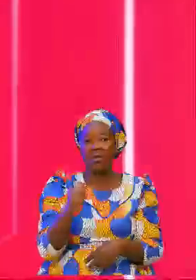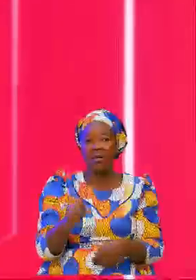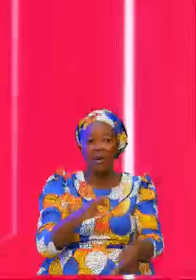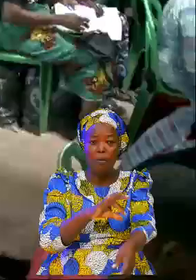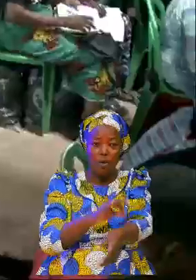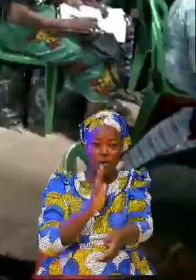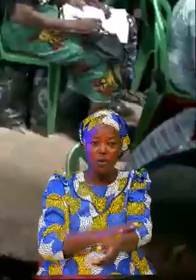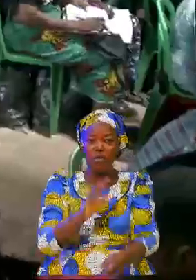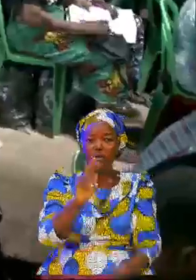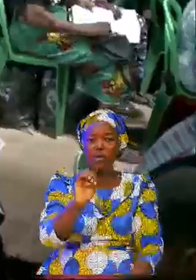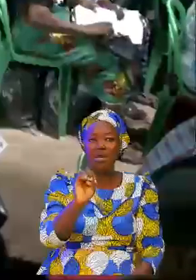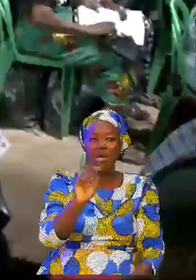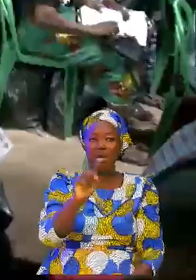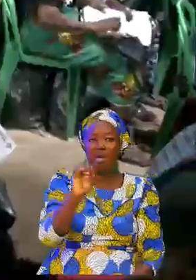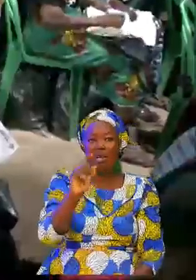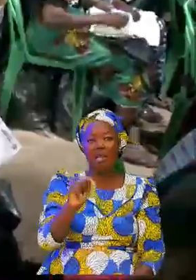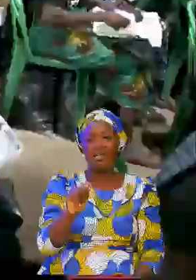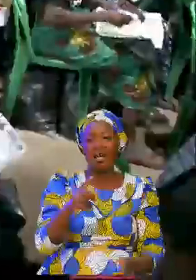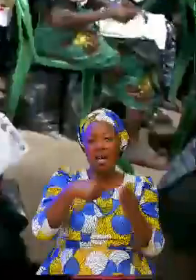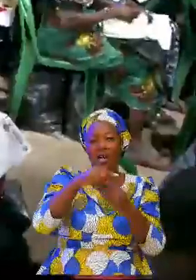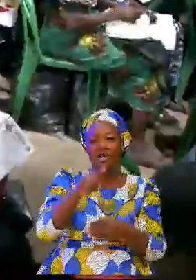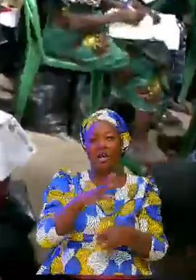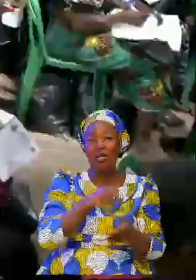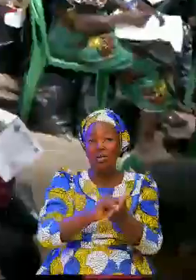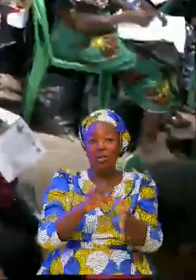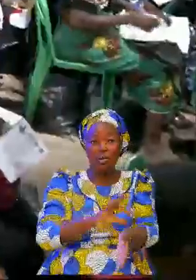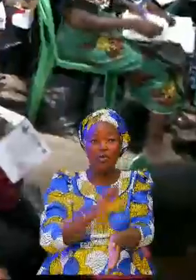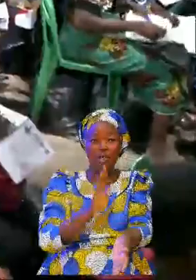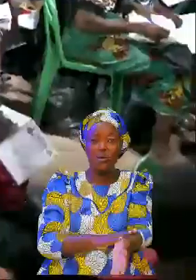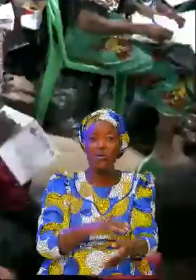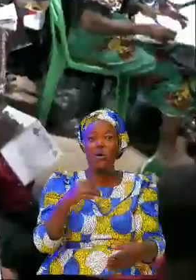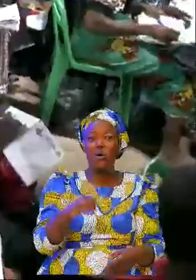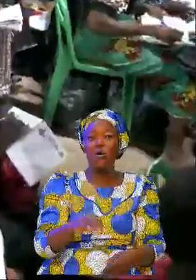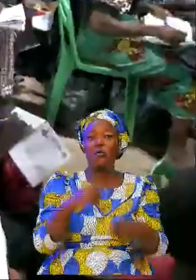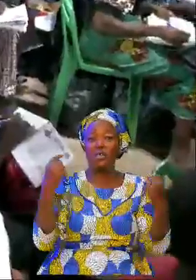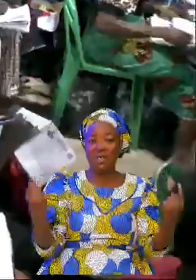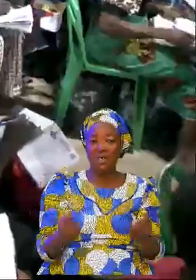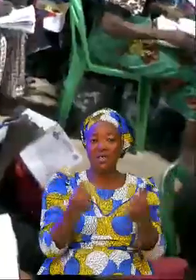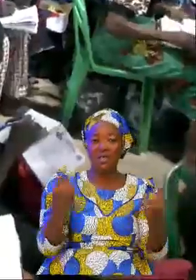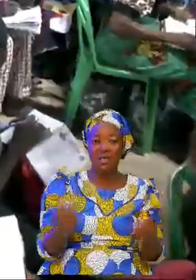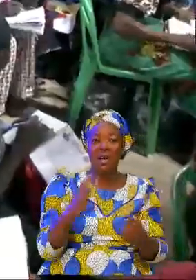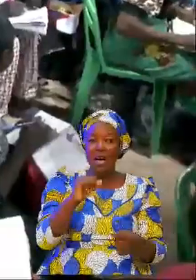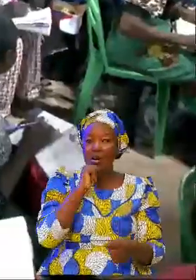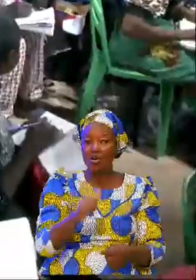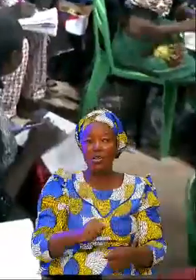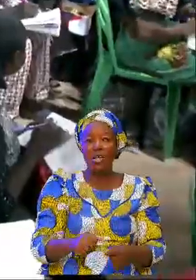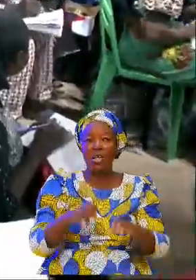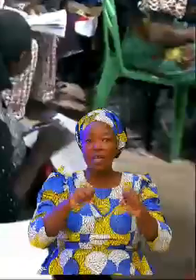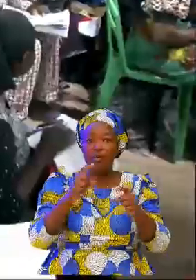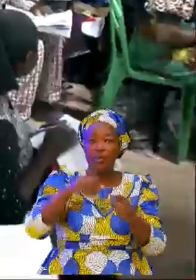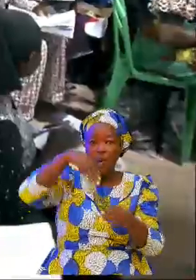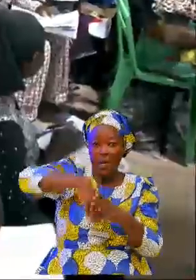place, and then he sends mosquito net around you. And those mosquitoes